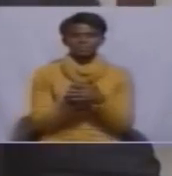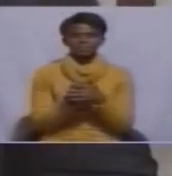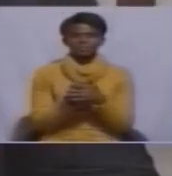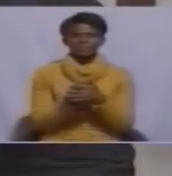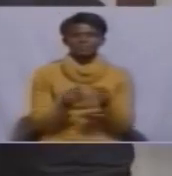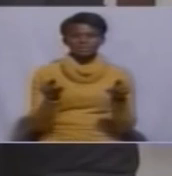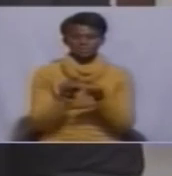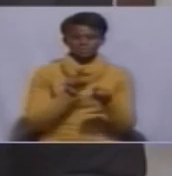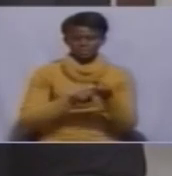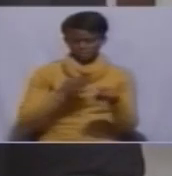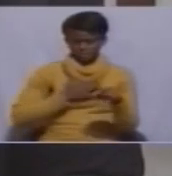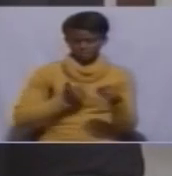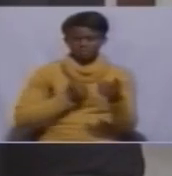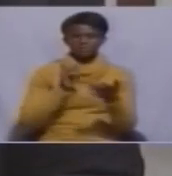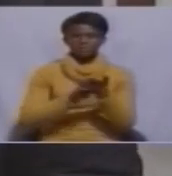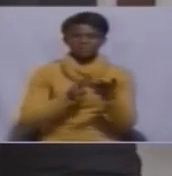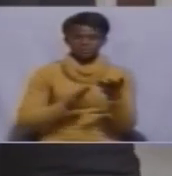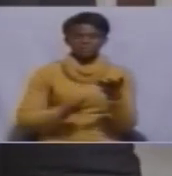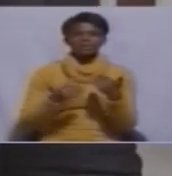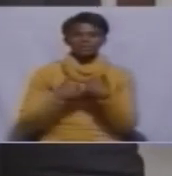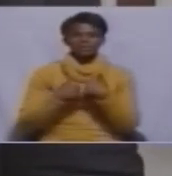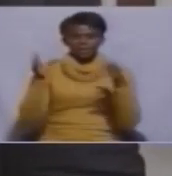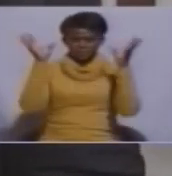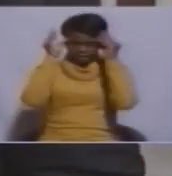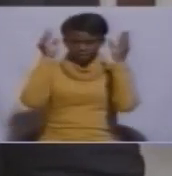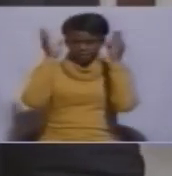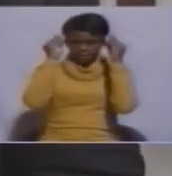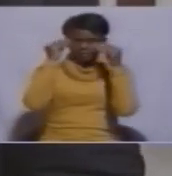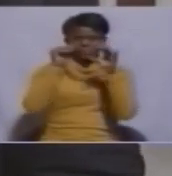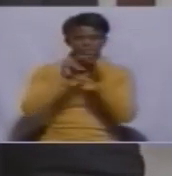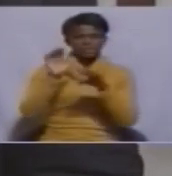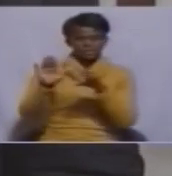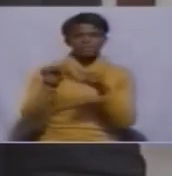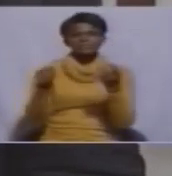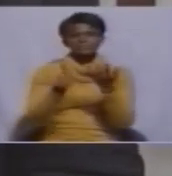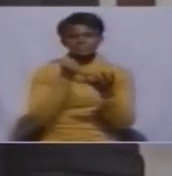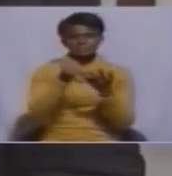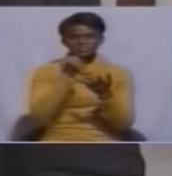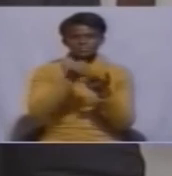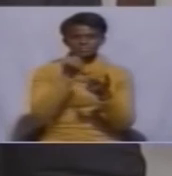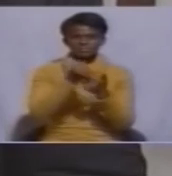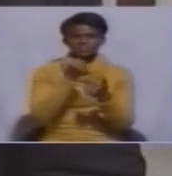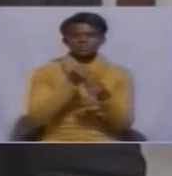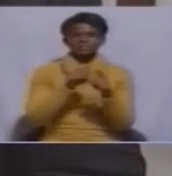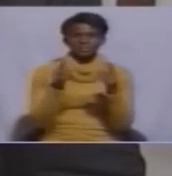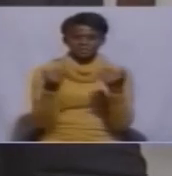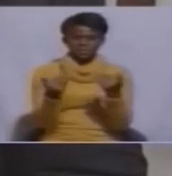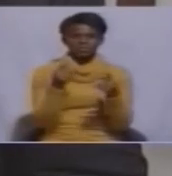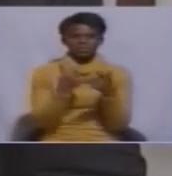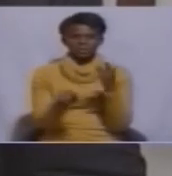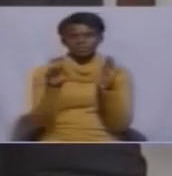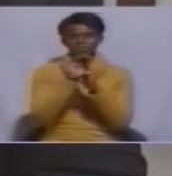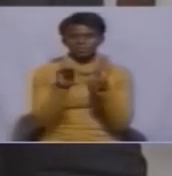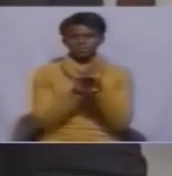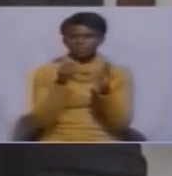I believe there are experts in that area in terms of census and so on and so forth. But the bottom line is that the Constitution